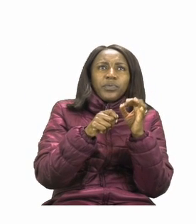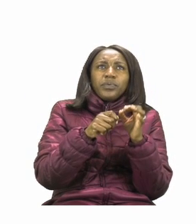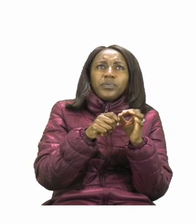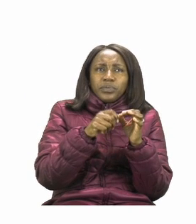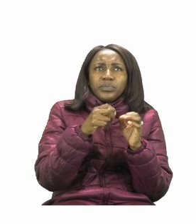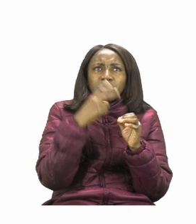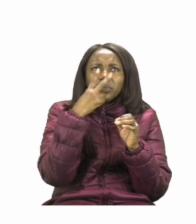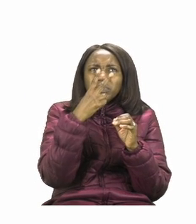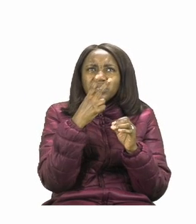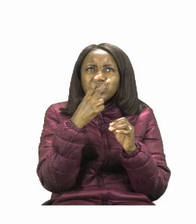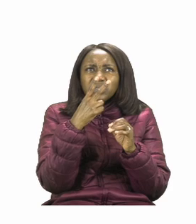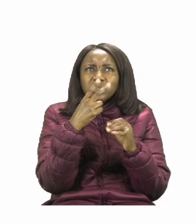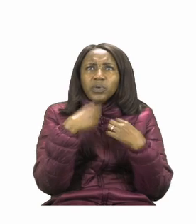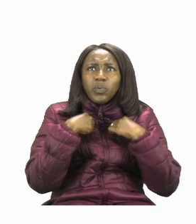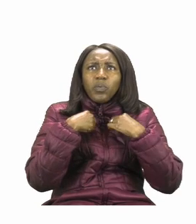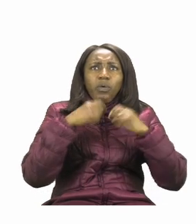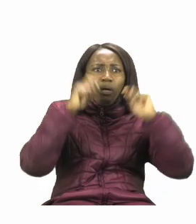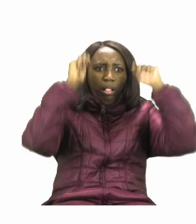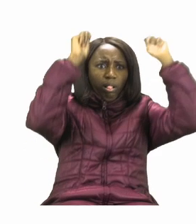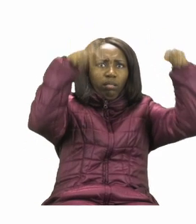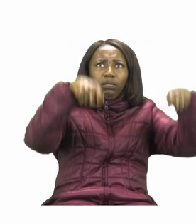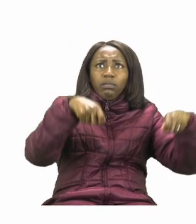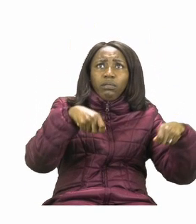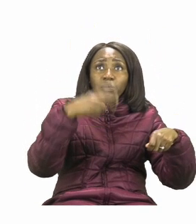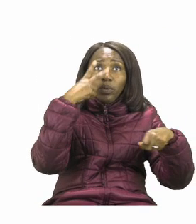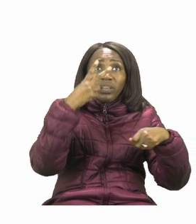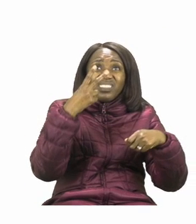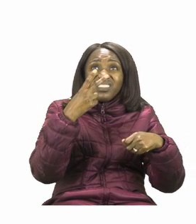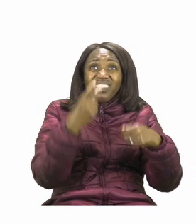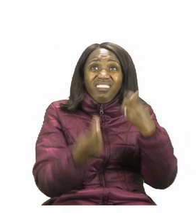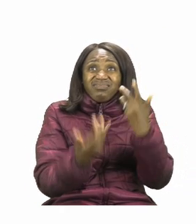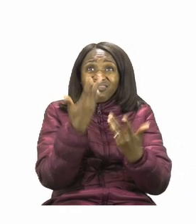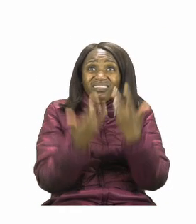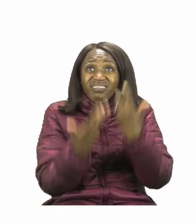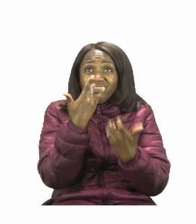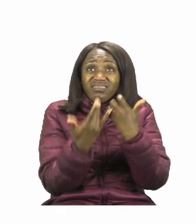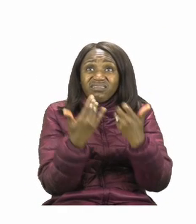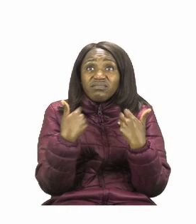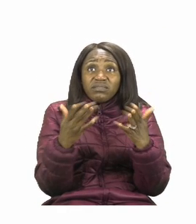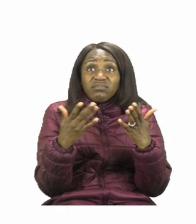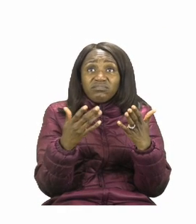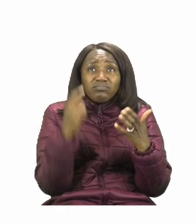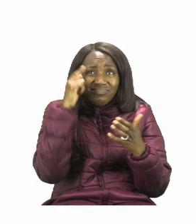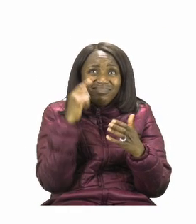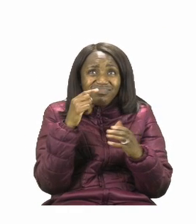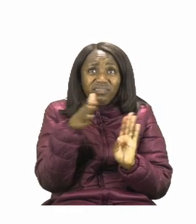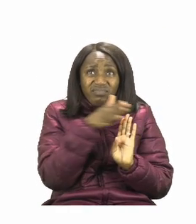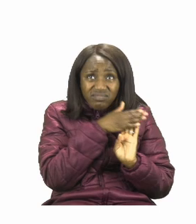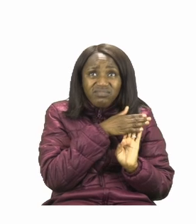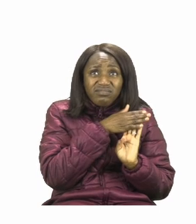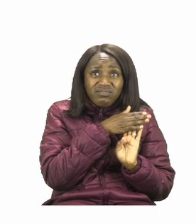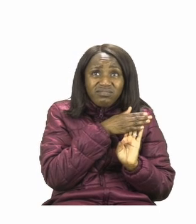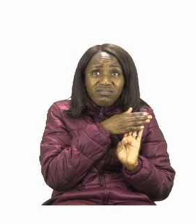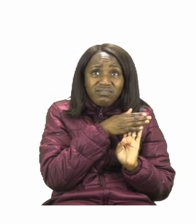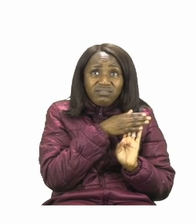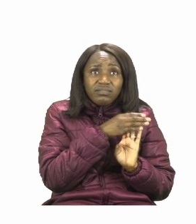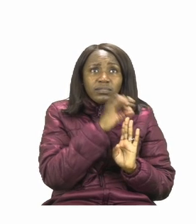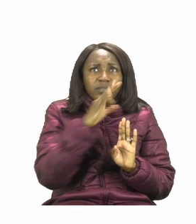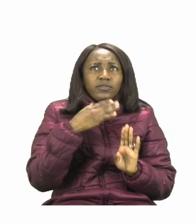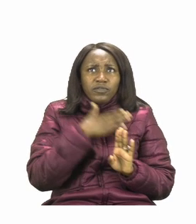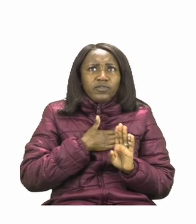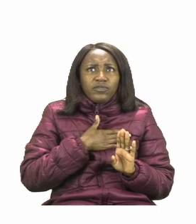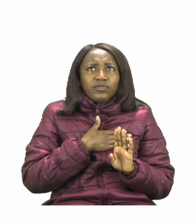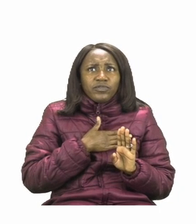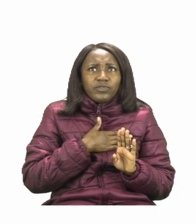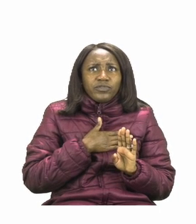can see that there is some heat there already. If you think this is a safe choice and you say yes, at least the clothes are not